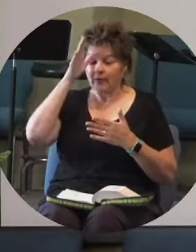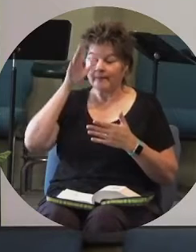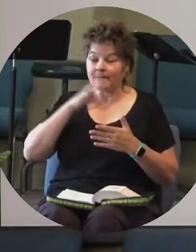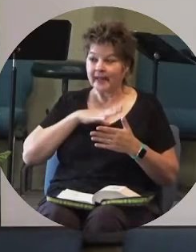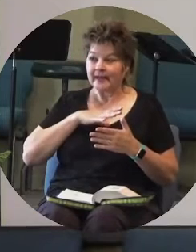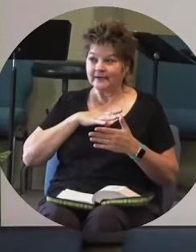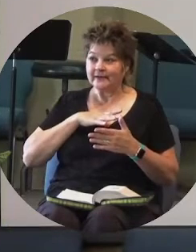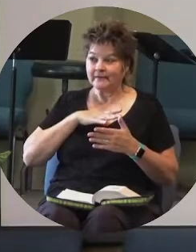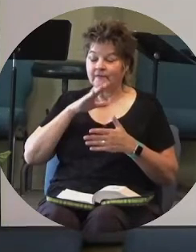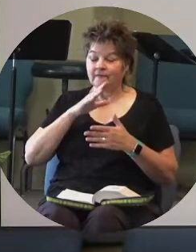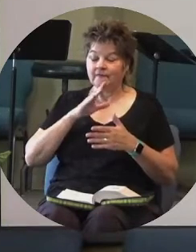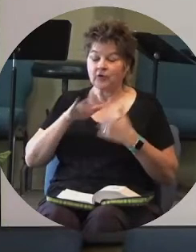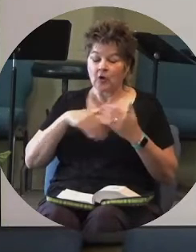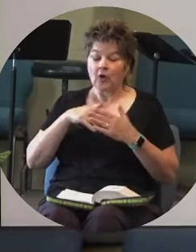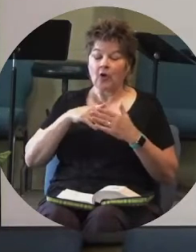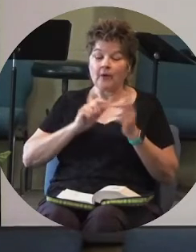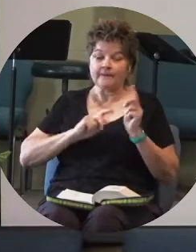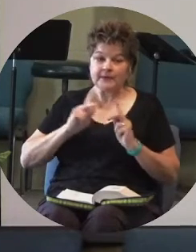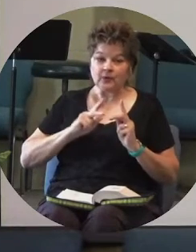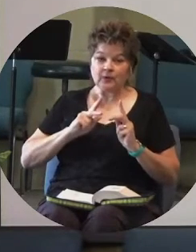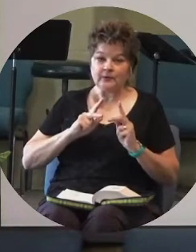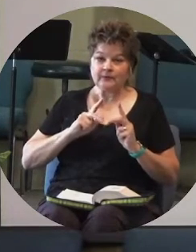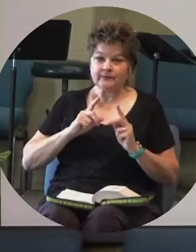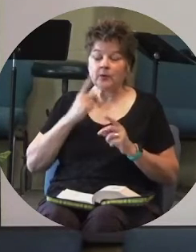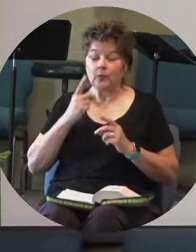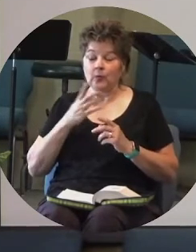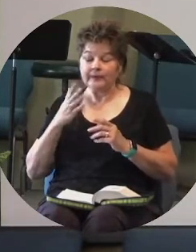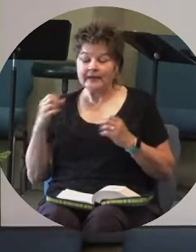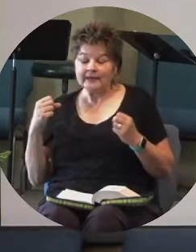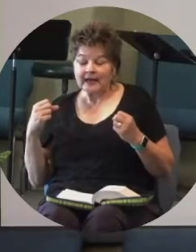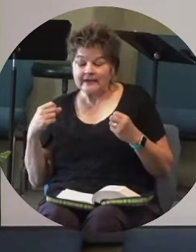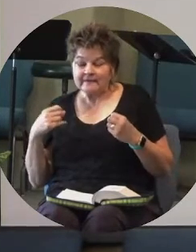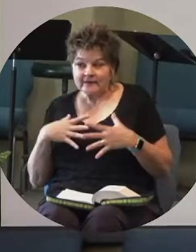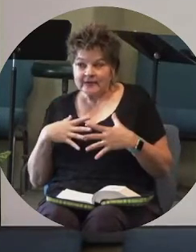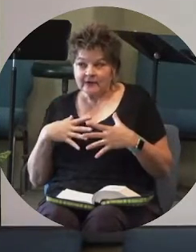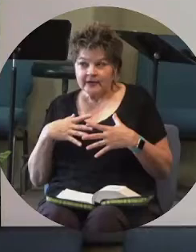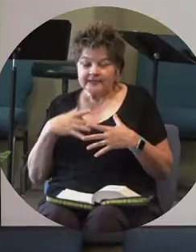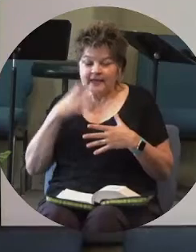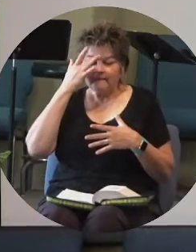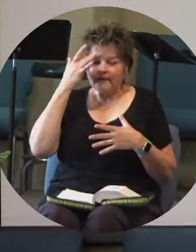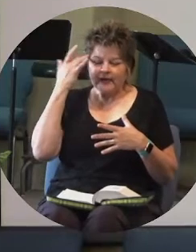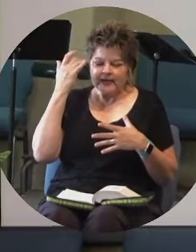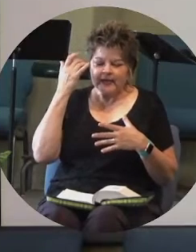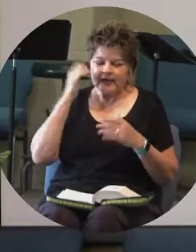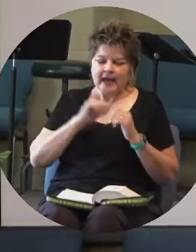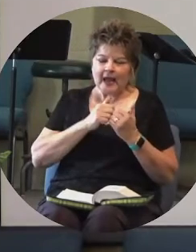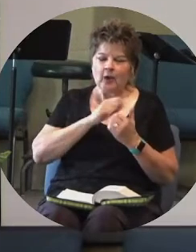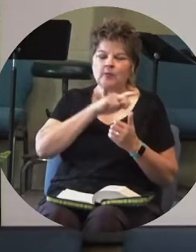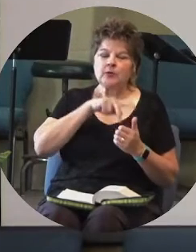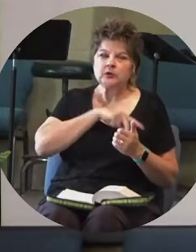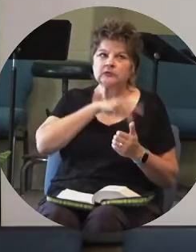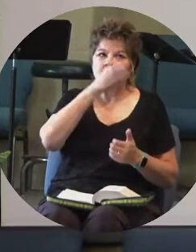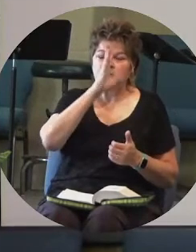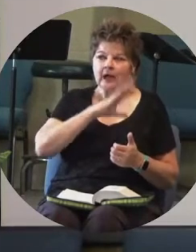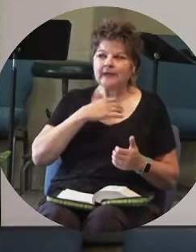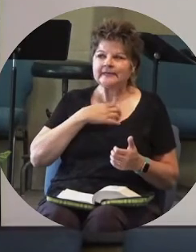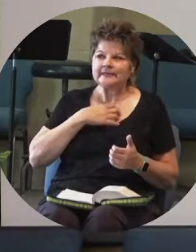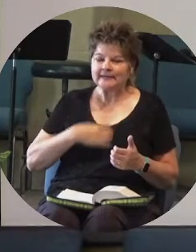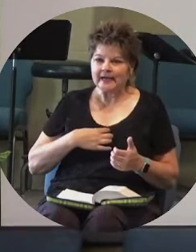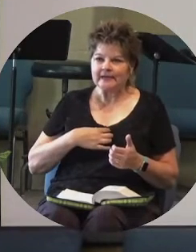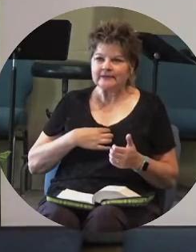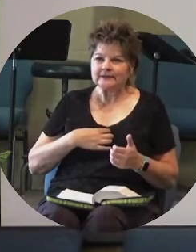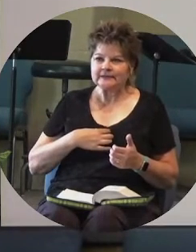old Christian is that I forget how personal God desires to be with